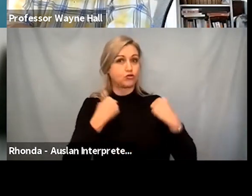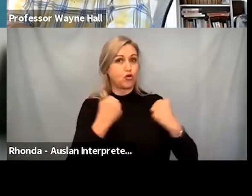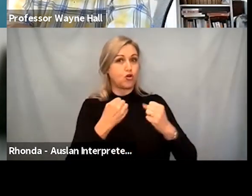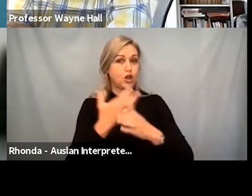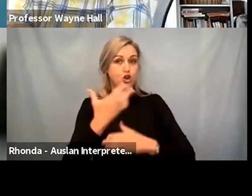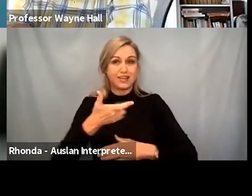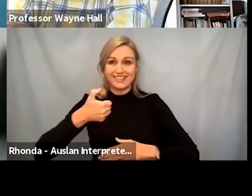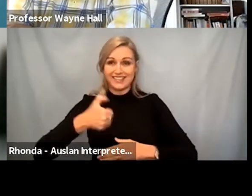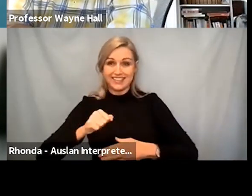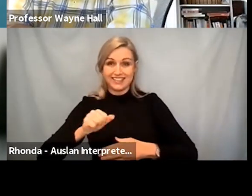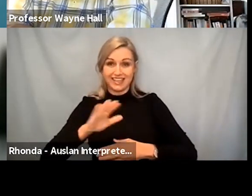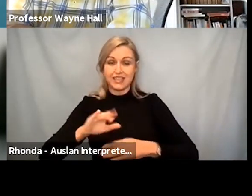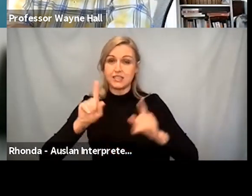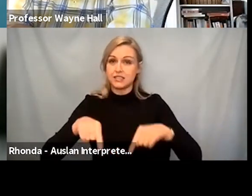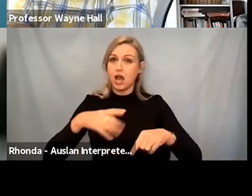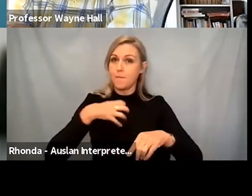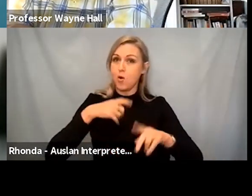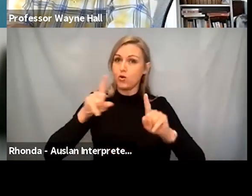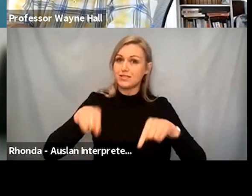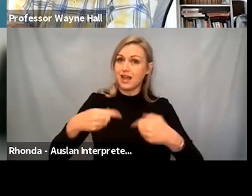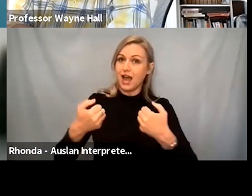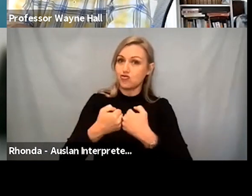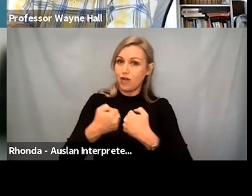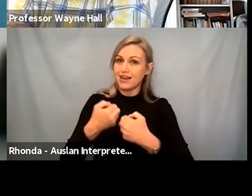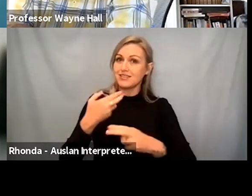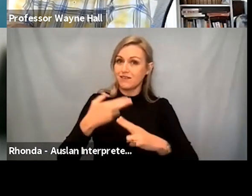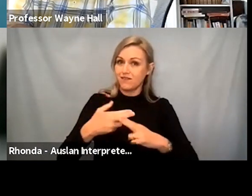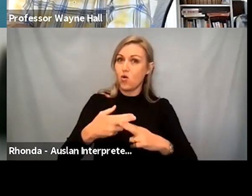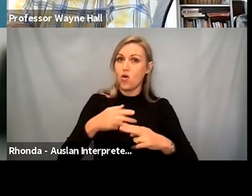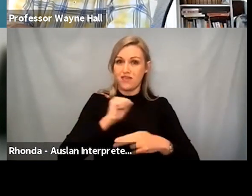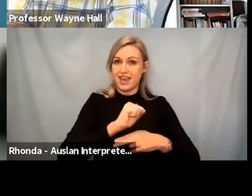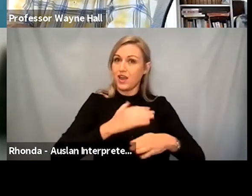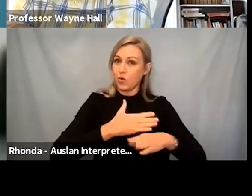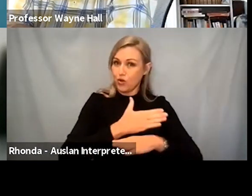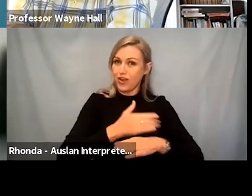the use of psychedelics in psychiatric work.